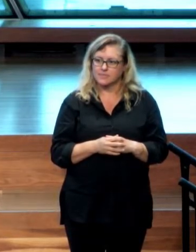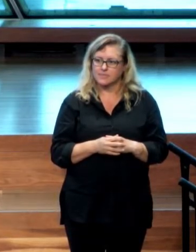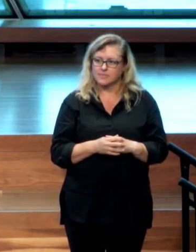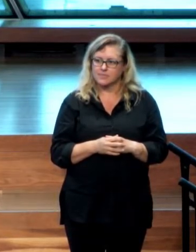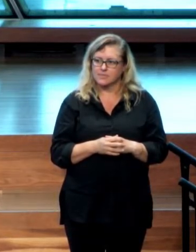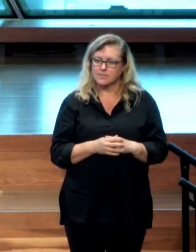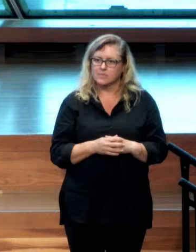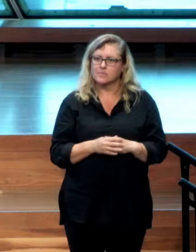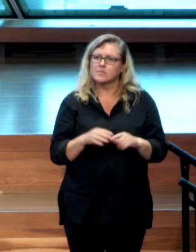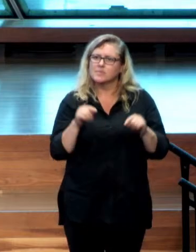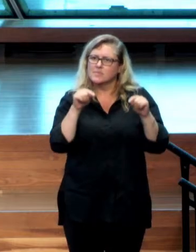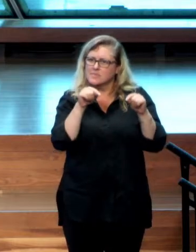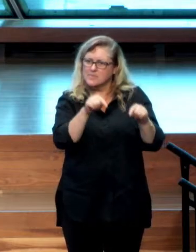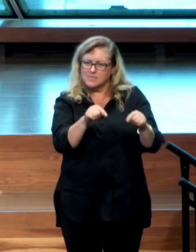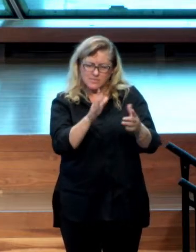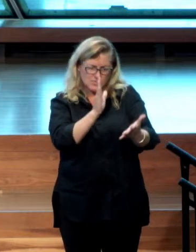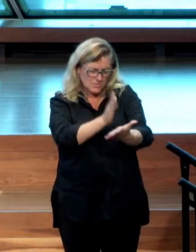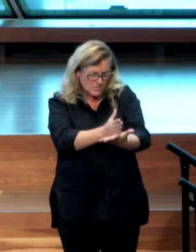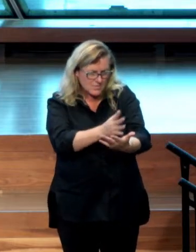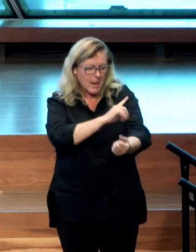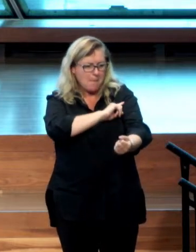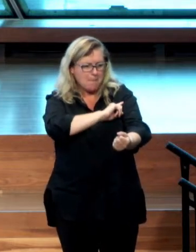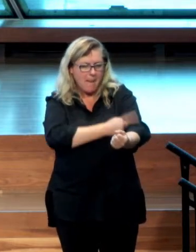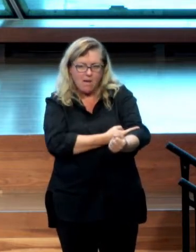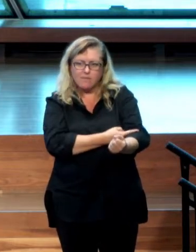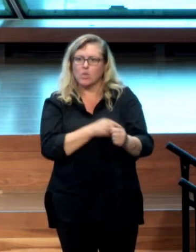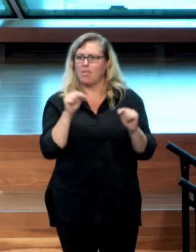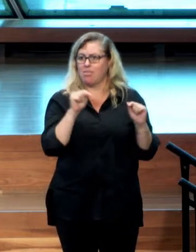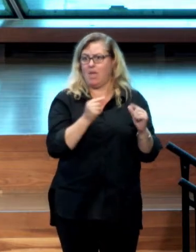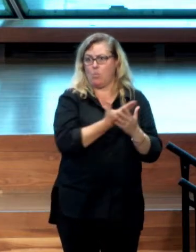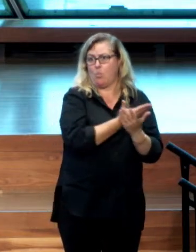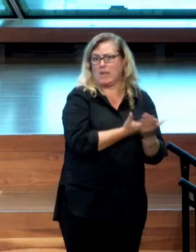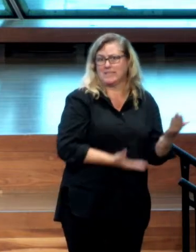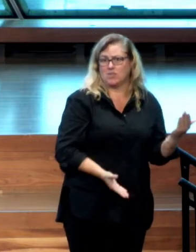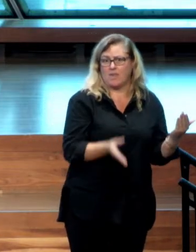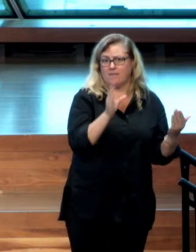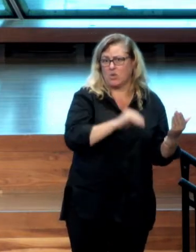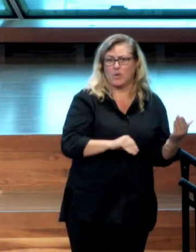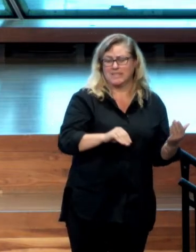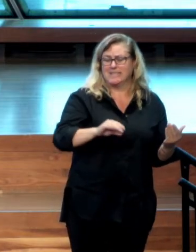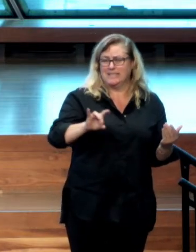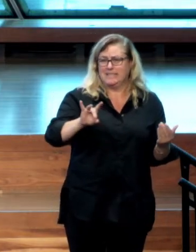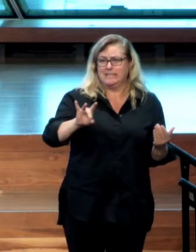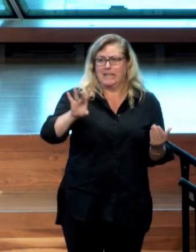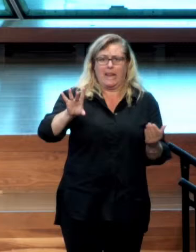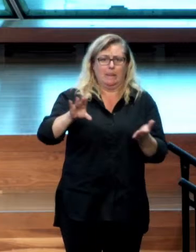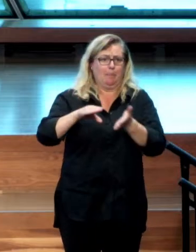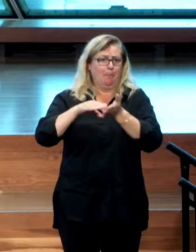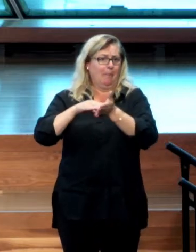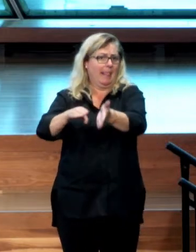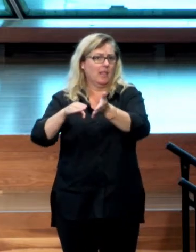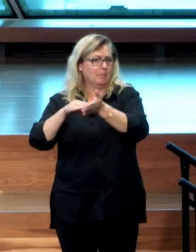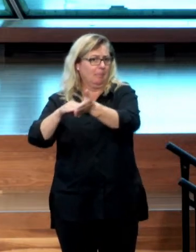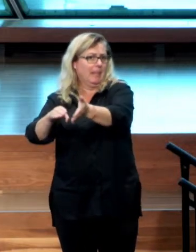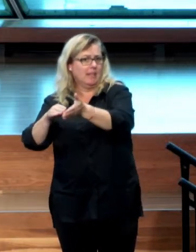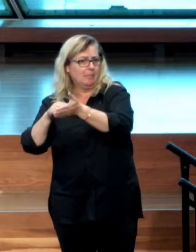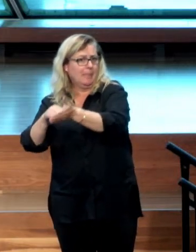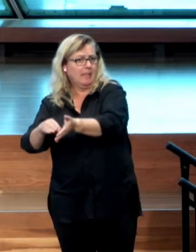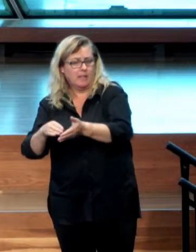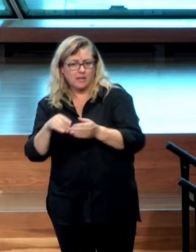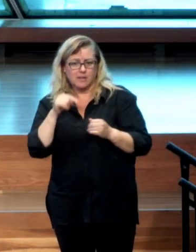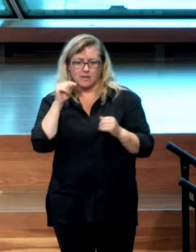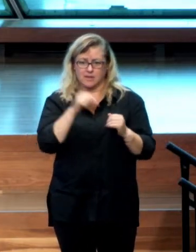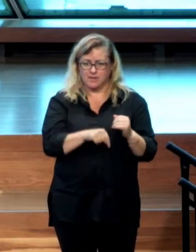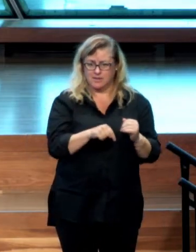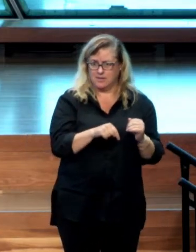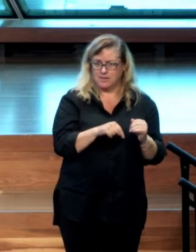So they're extraordinarily powerful, and that's one story out of probably tens of millions, literally, just this